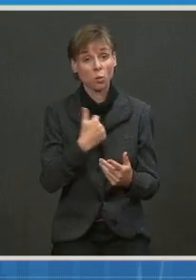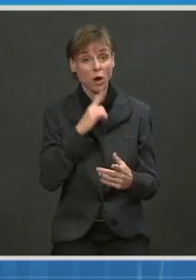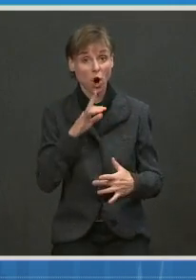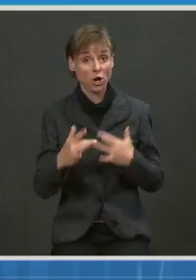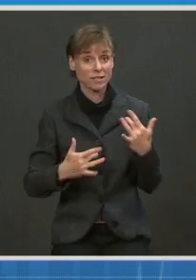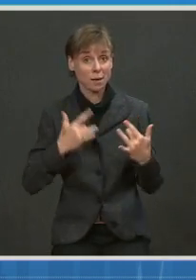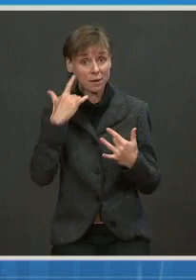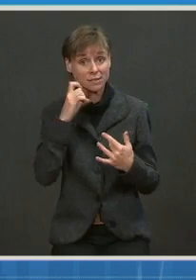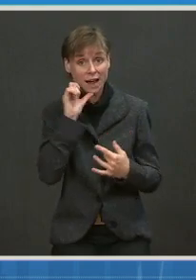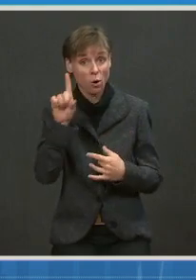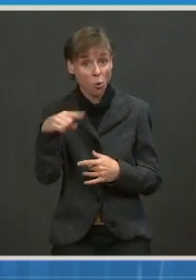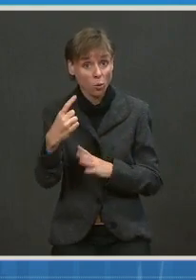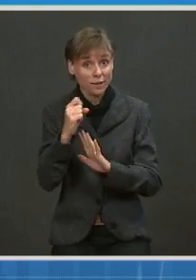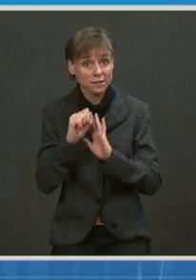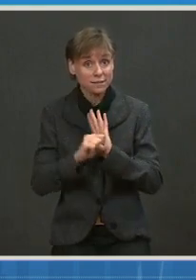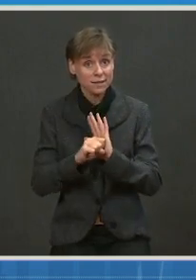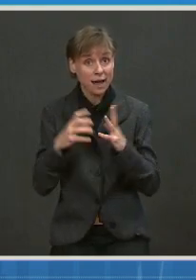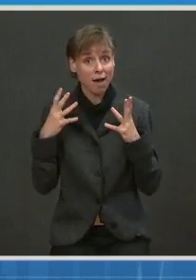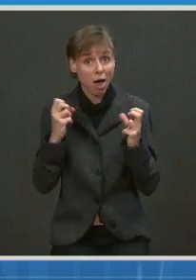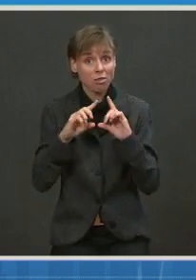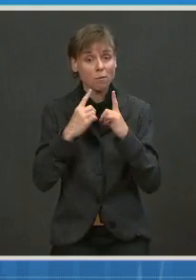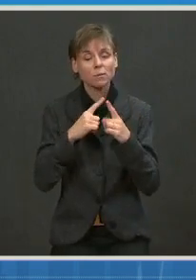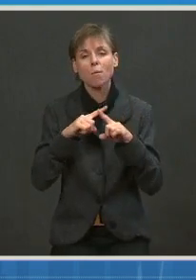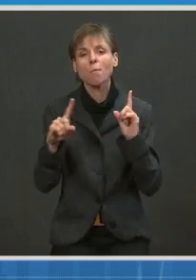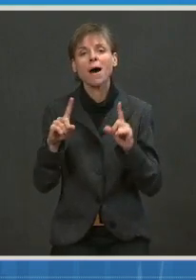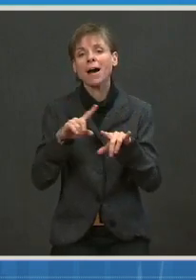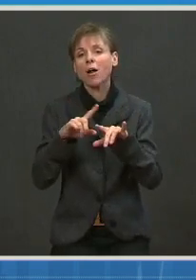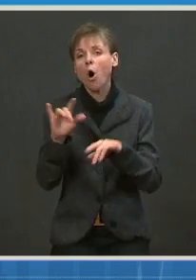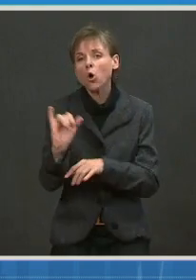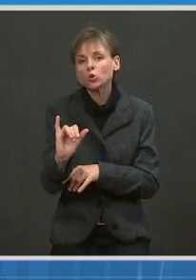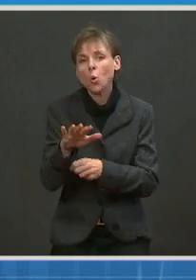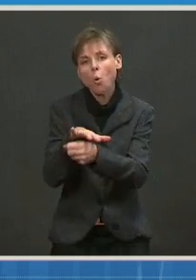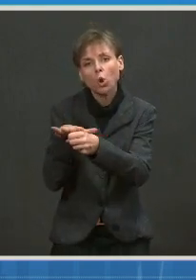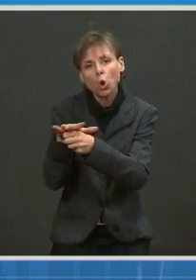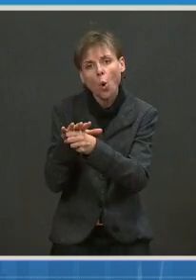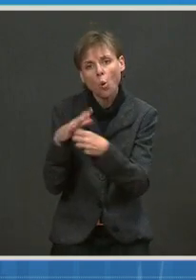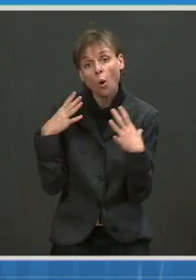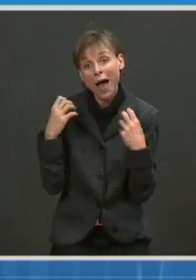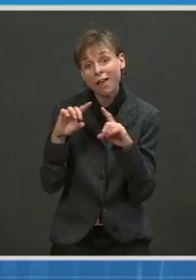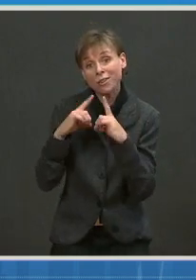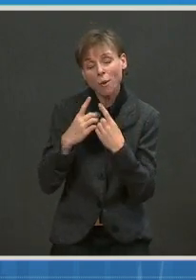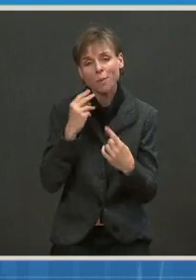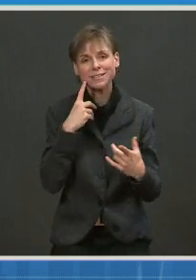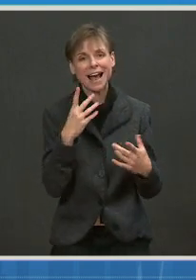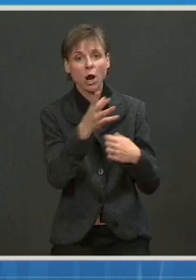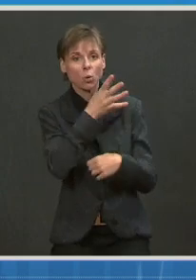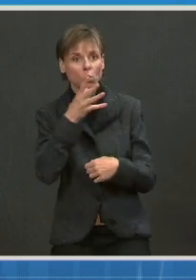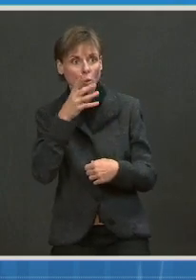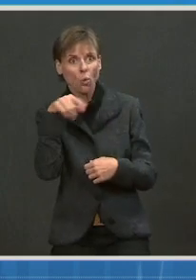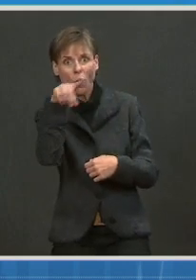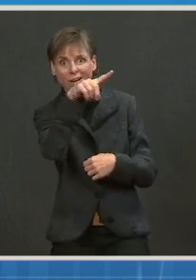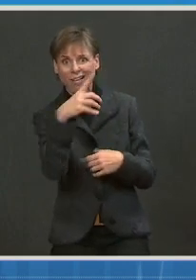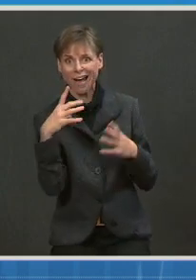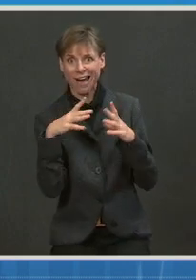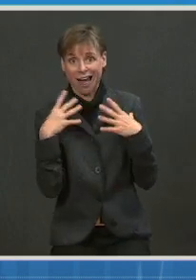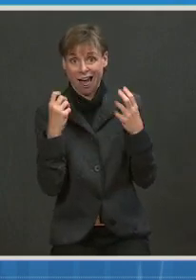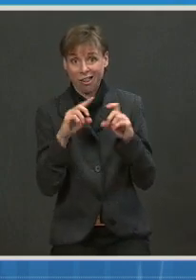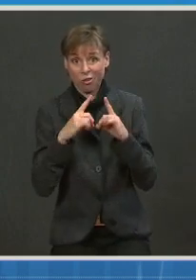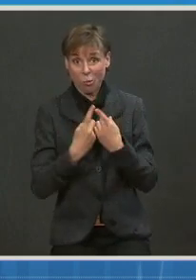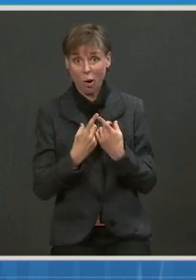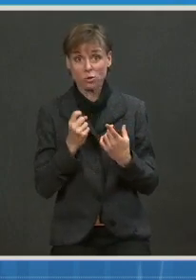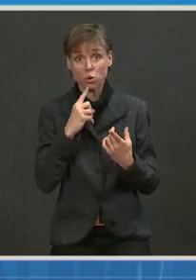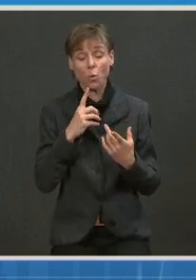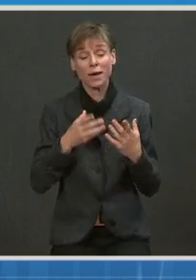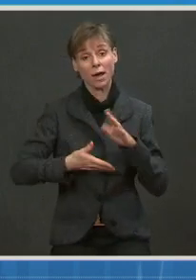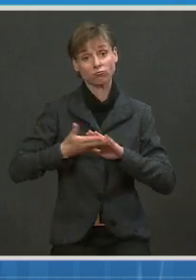state health departments, but this goes to the local health departments, it goes to rural and urban health departments, so that we can really facilitate not just the testing,